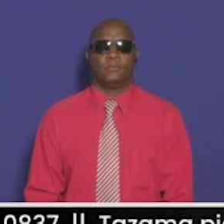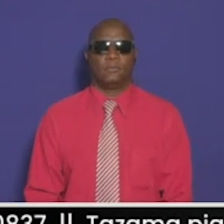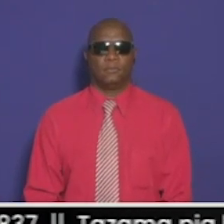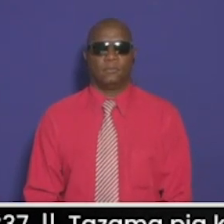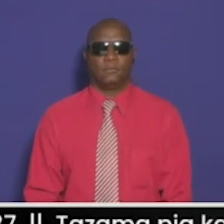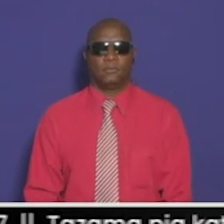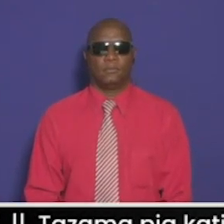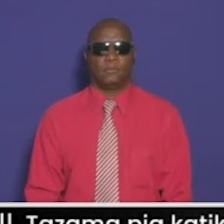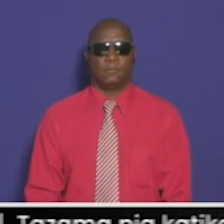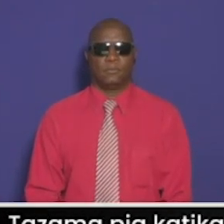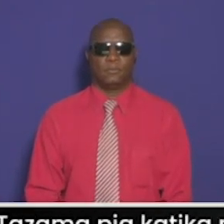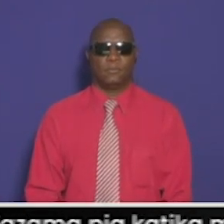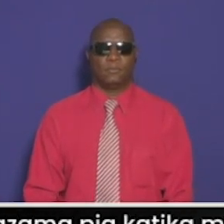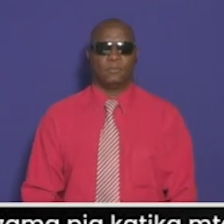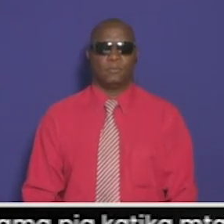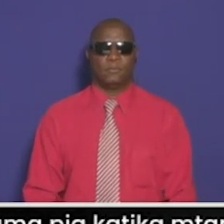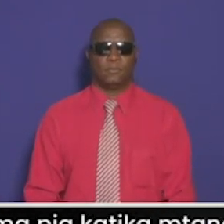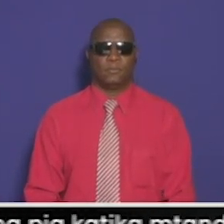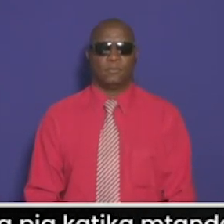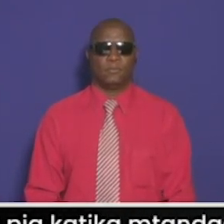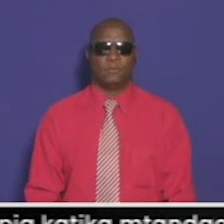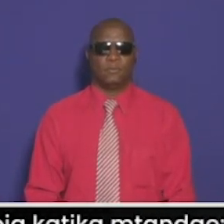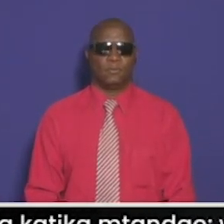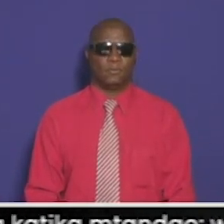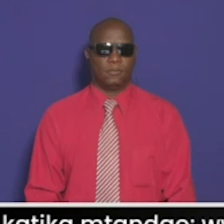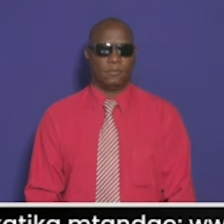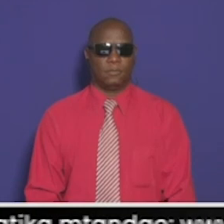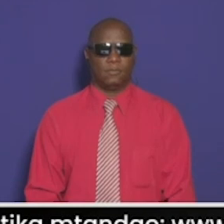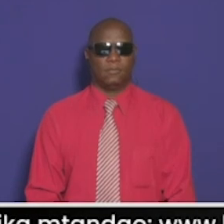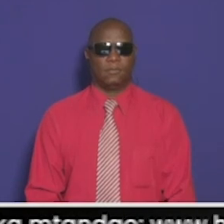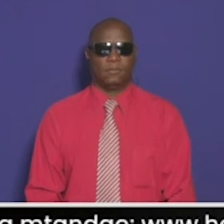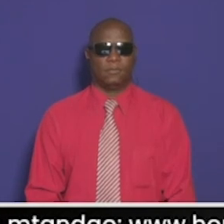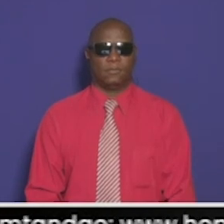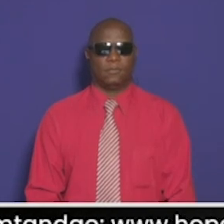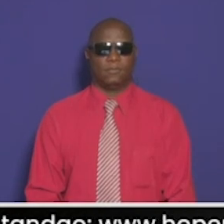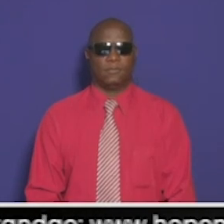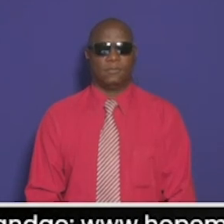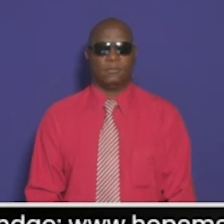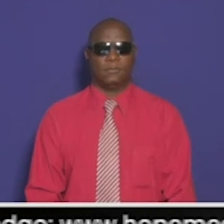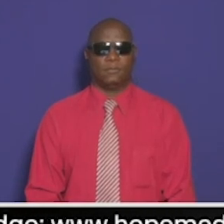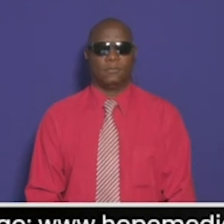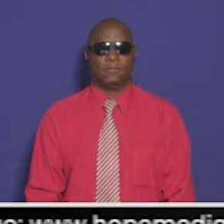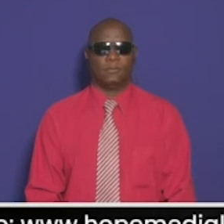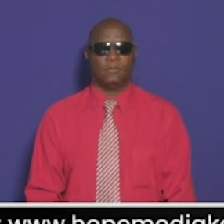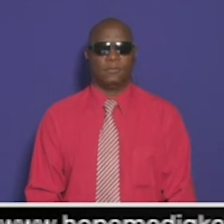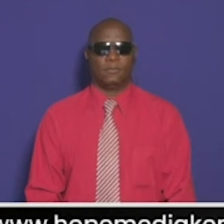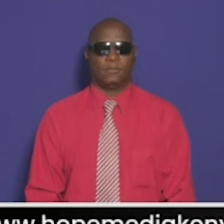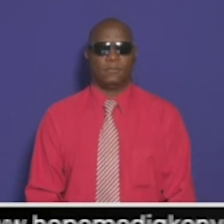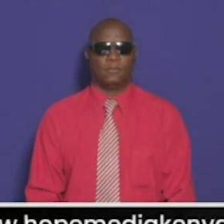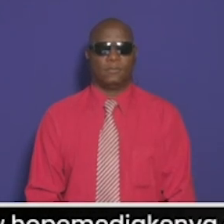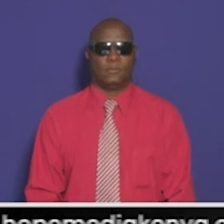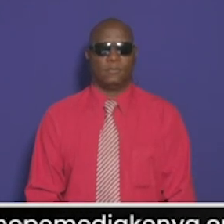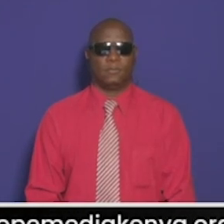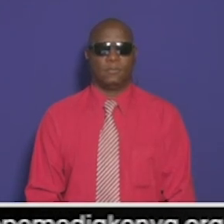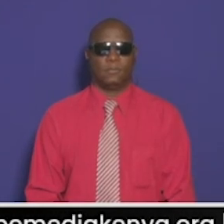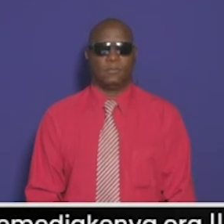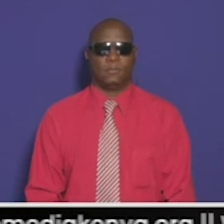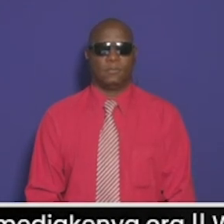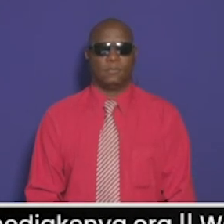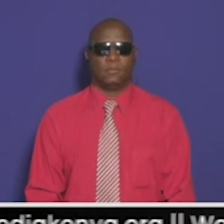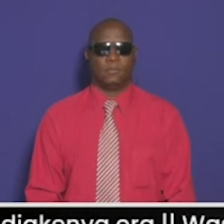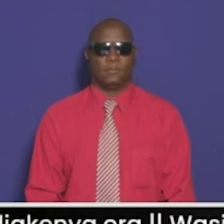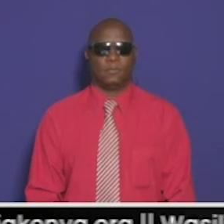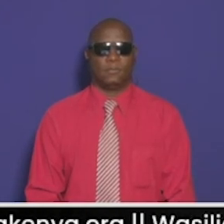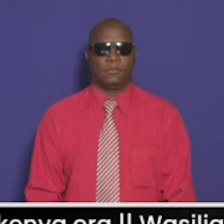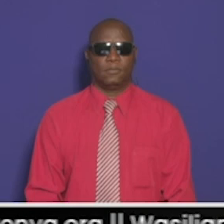female, and shall be produced before this court tomorrow, the 1st of August 2023, for directions as to the hearing of the